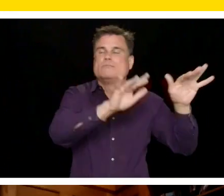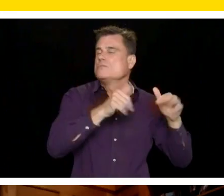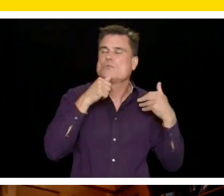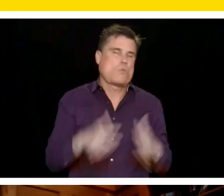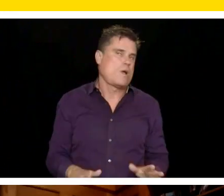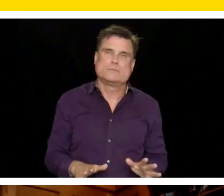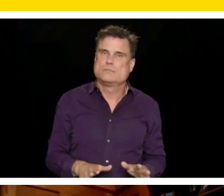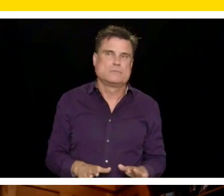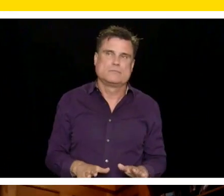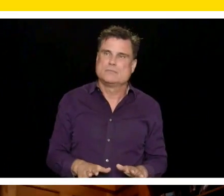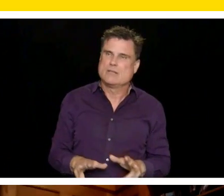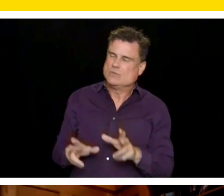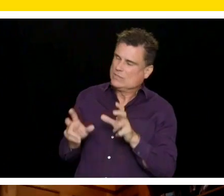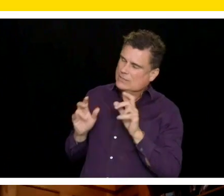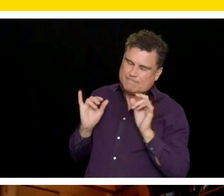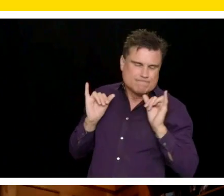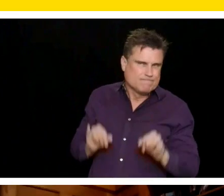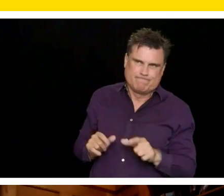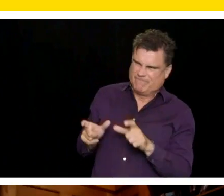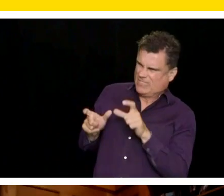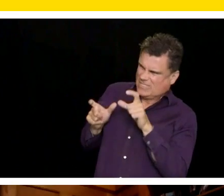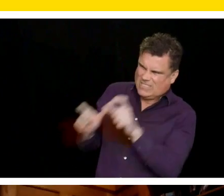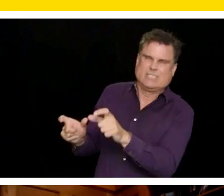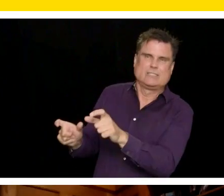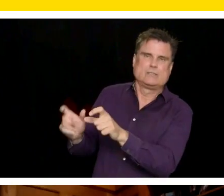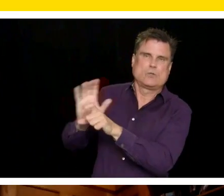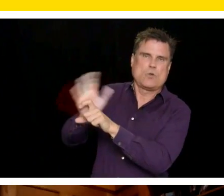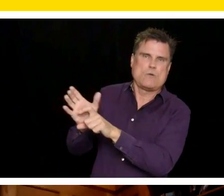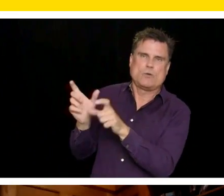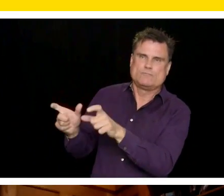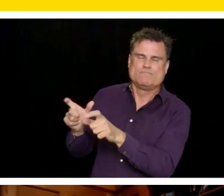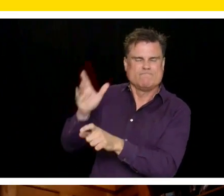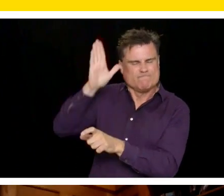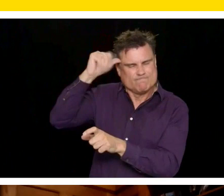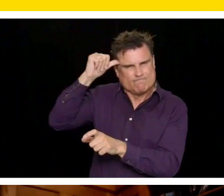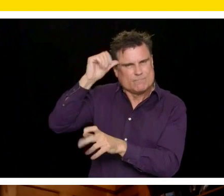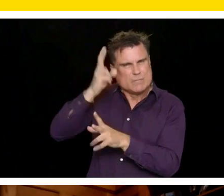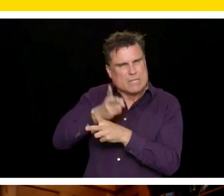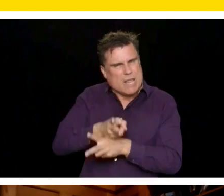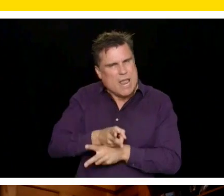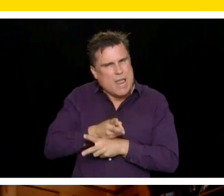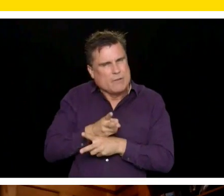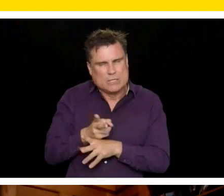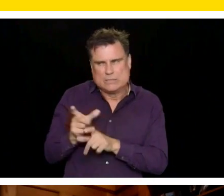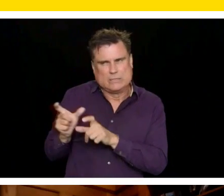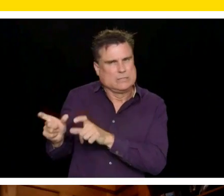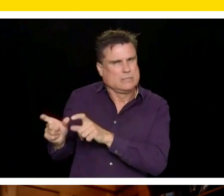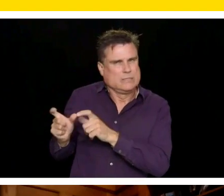why businesses need to remain vigilant, and they are. And so back to